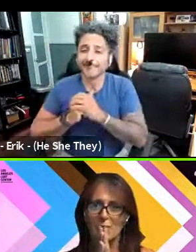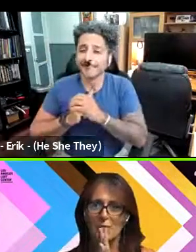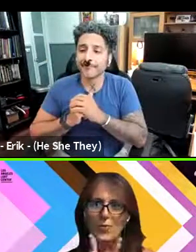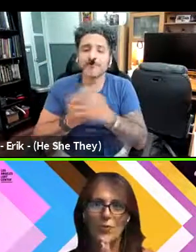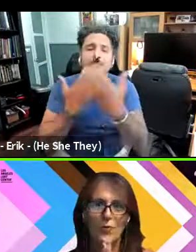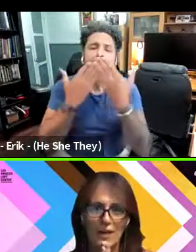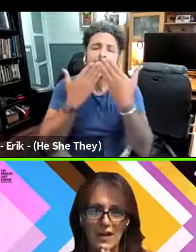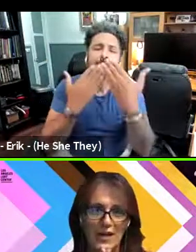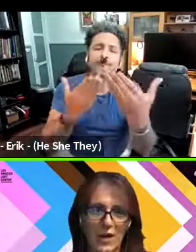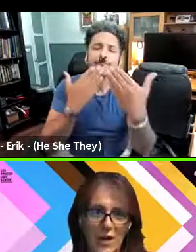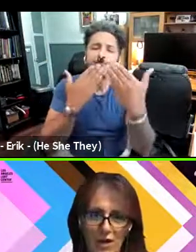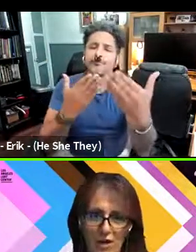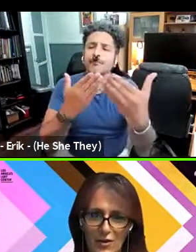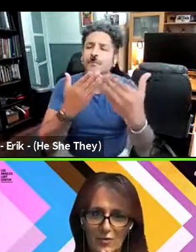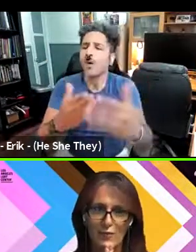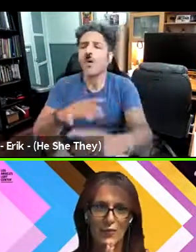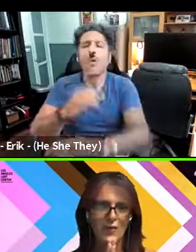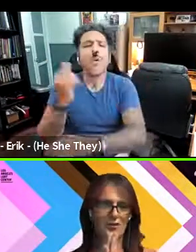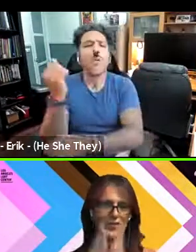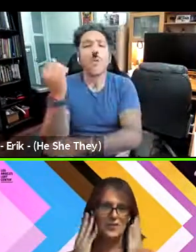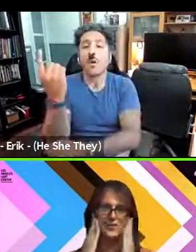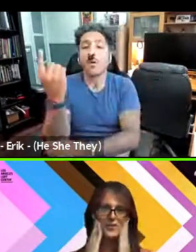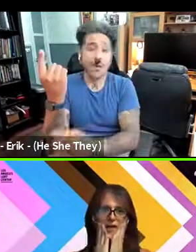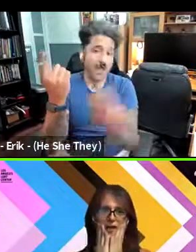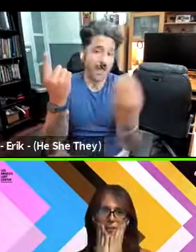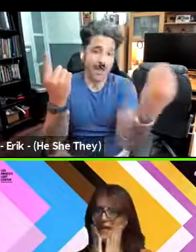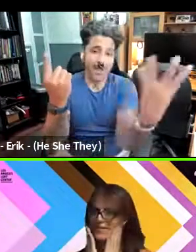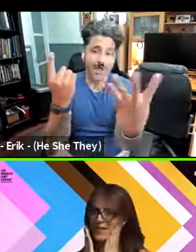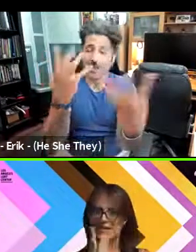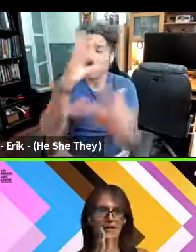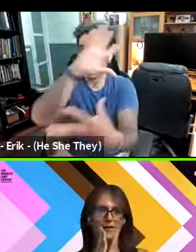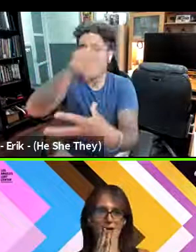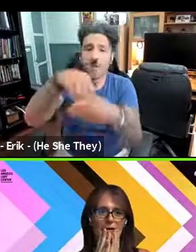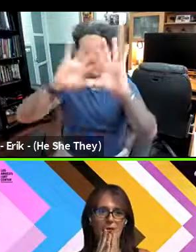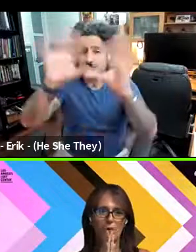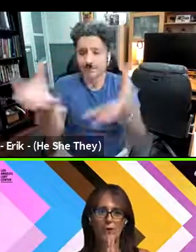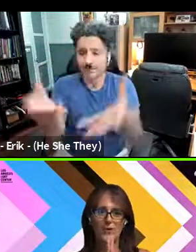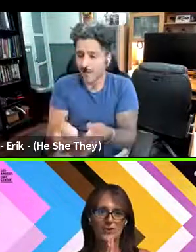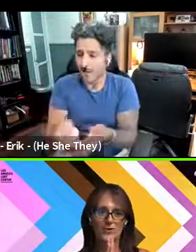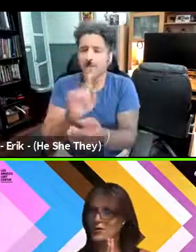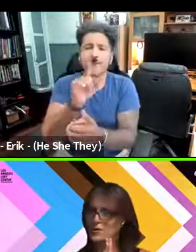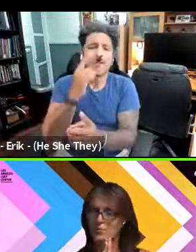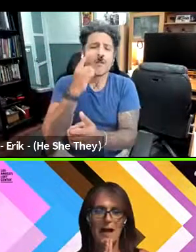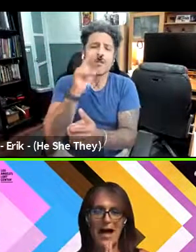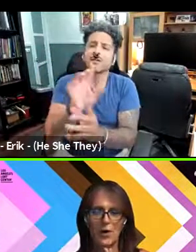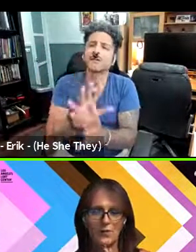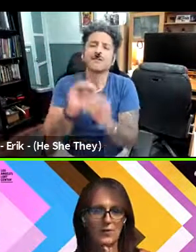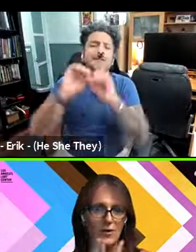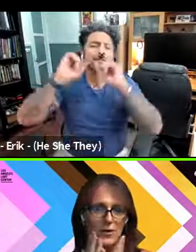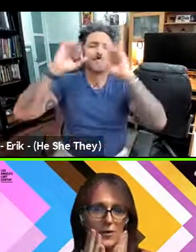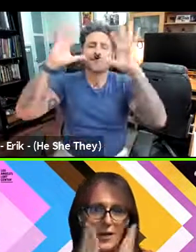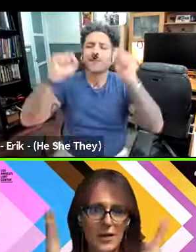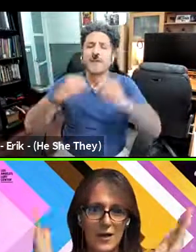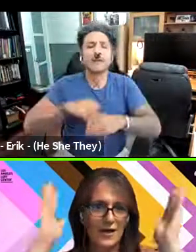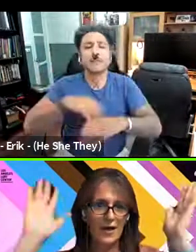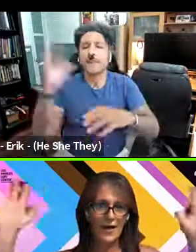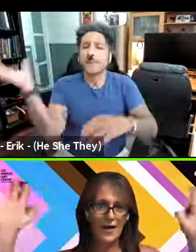Thank you, one and all, for this amazing, wonderful,